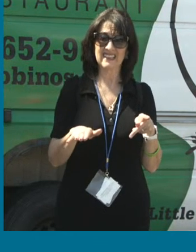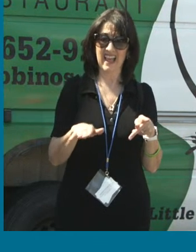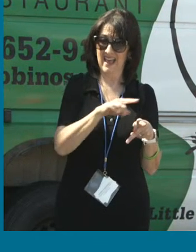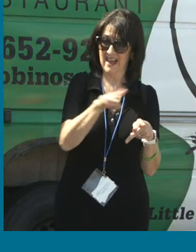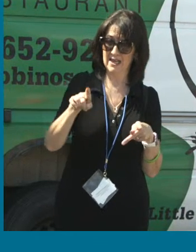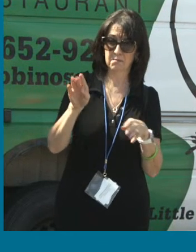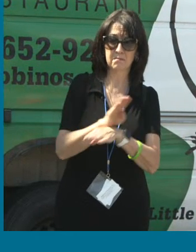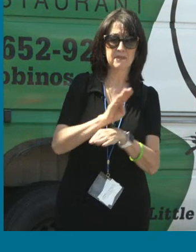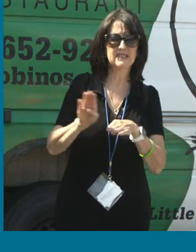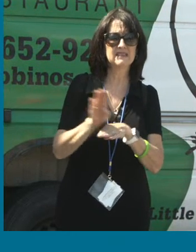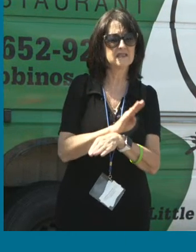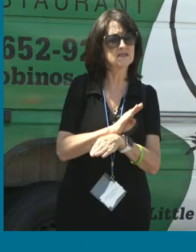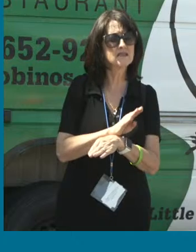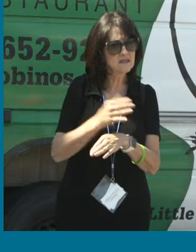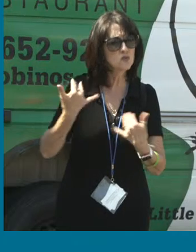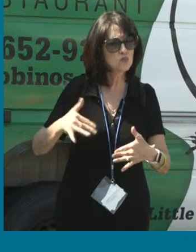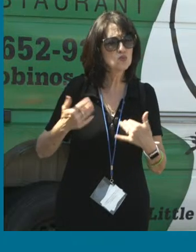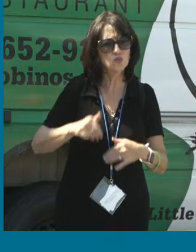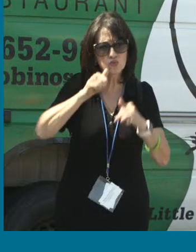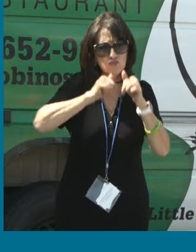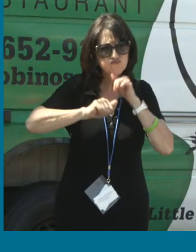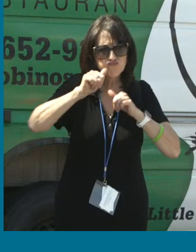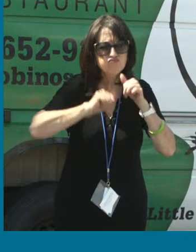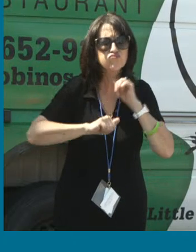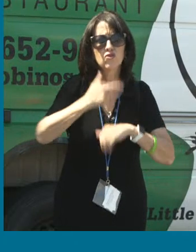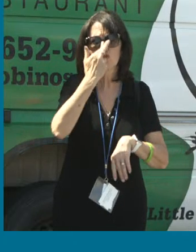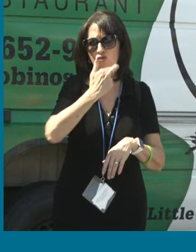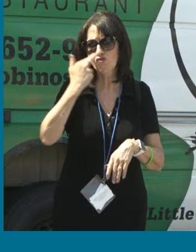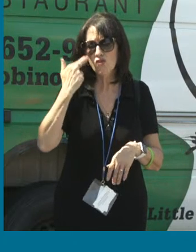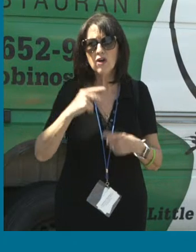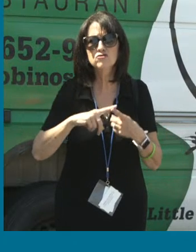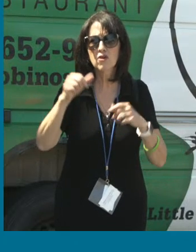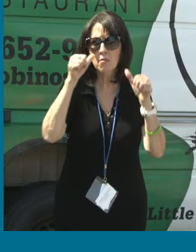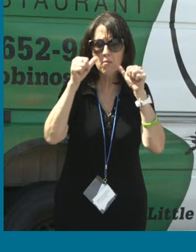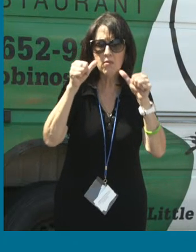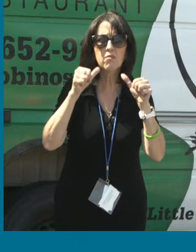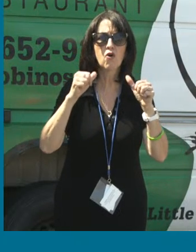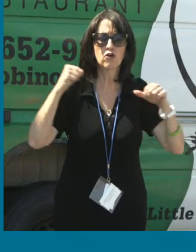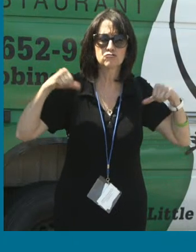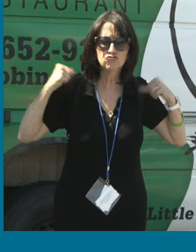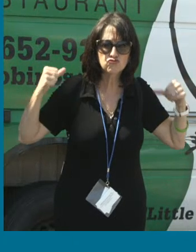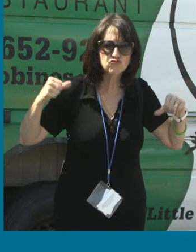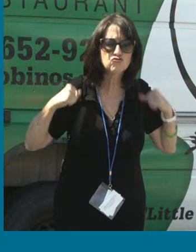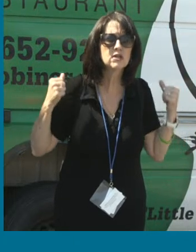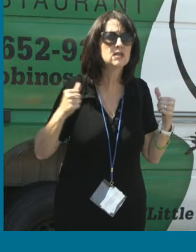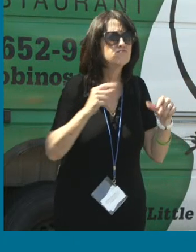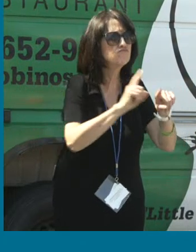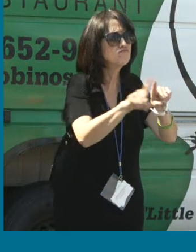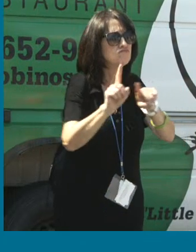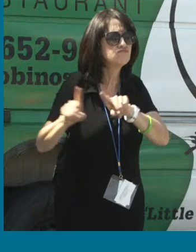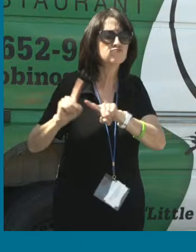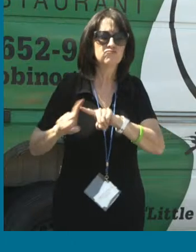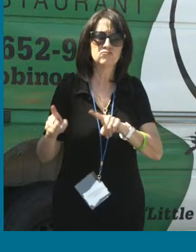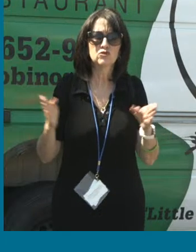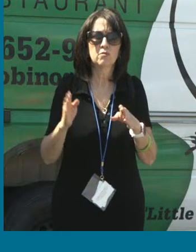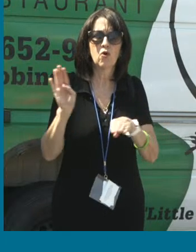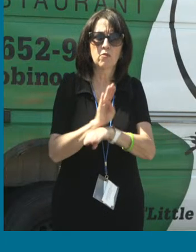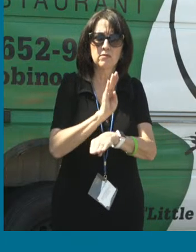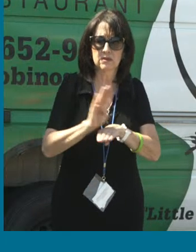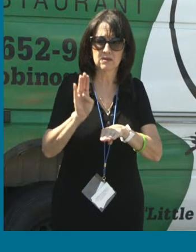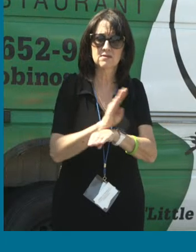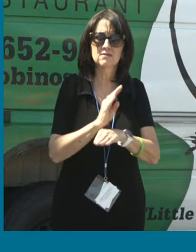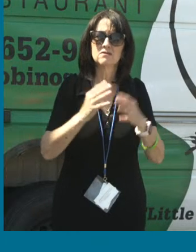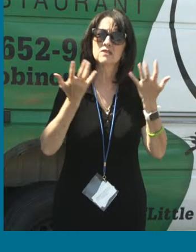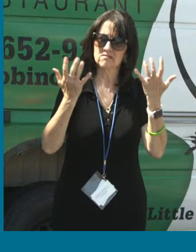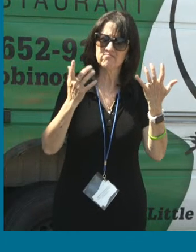the pandemic. And that's hospitality, restaurants, bars, gyms, and other small businesses that were shut down for a period